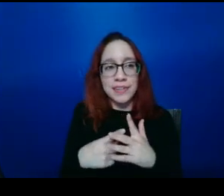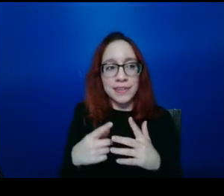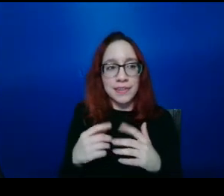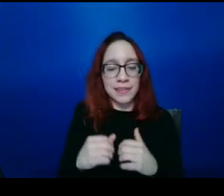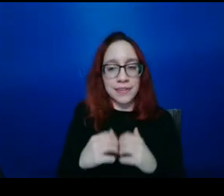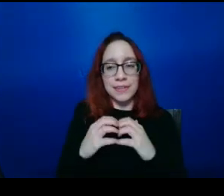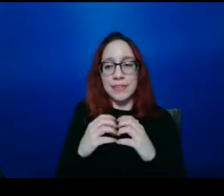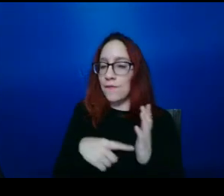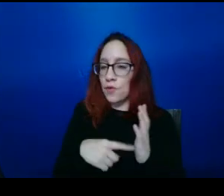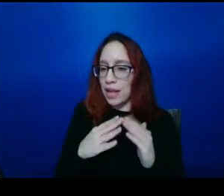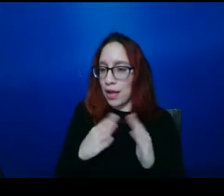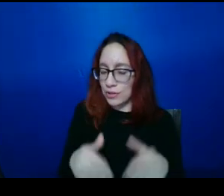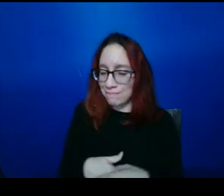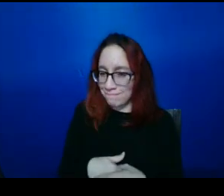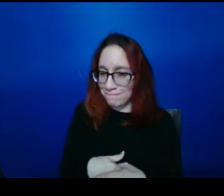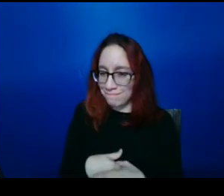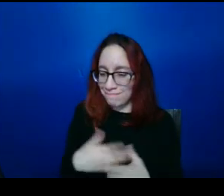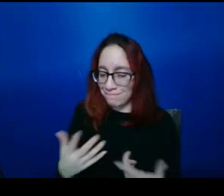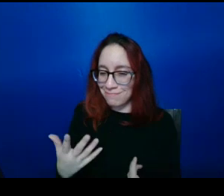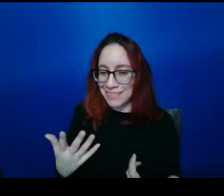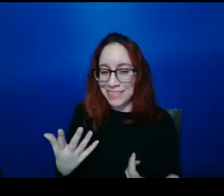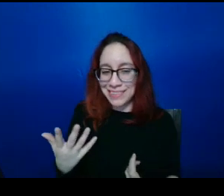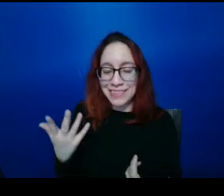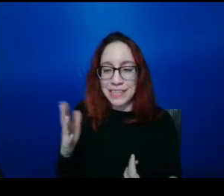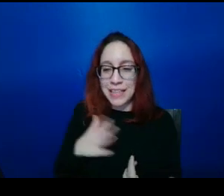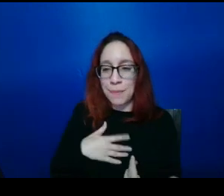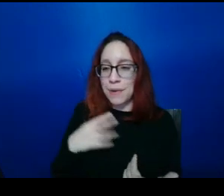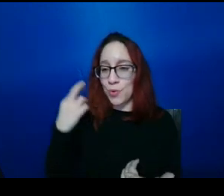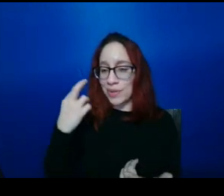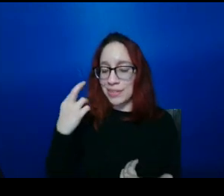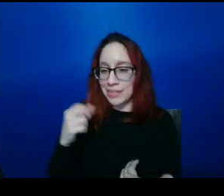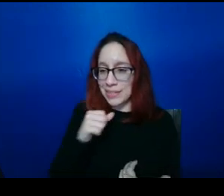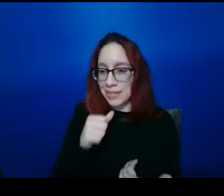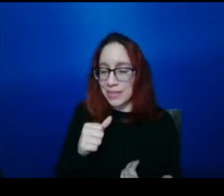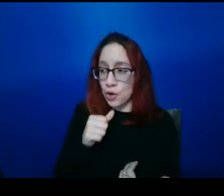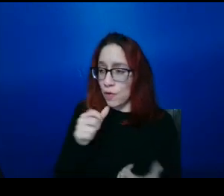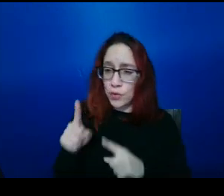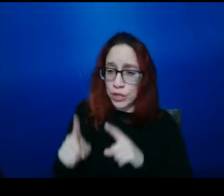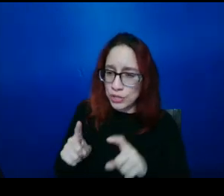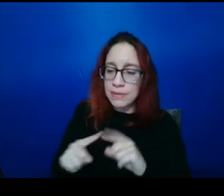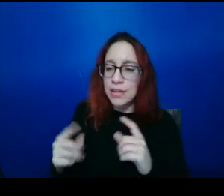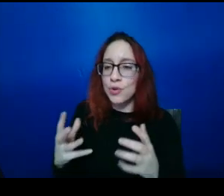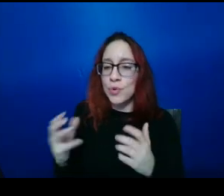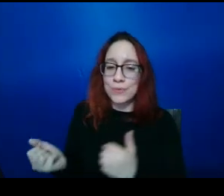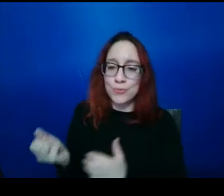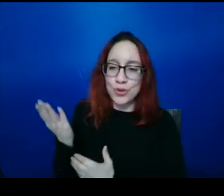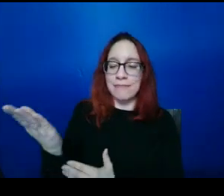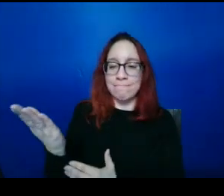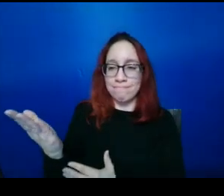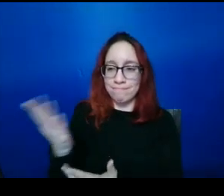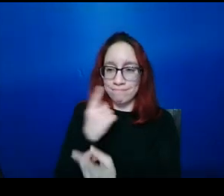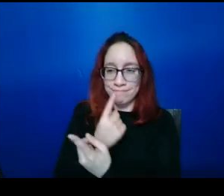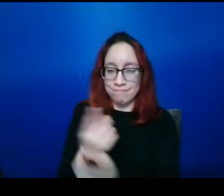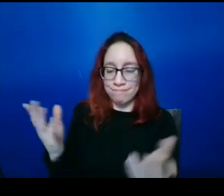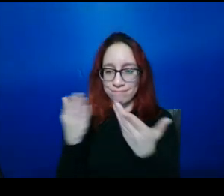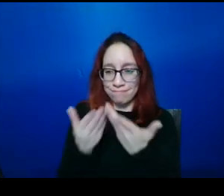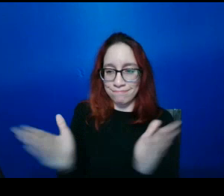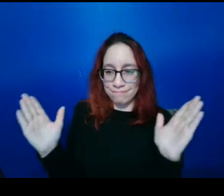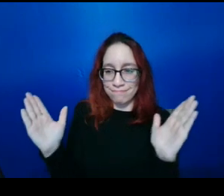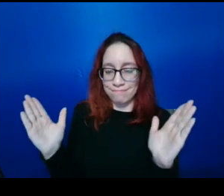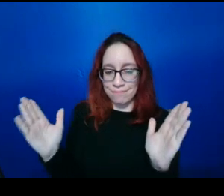these affordable housing. So that was kind of the reason for mine. I don't necessarily have any direct questions. I just wanted to bring attention to